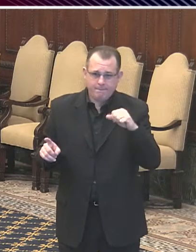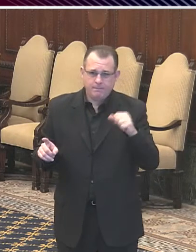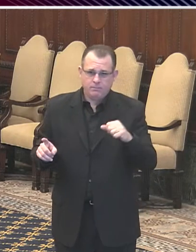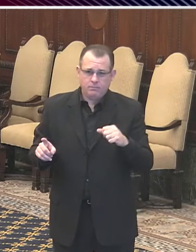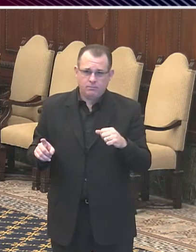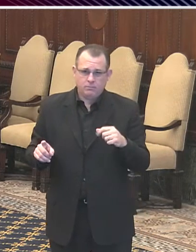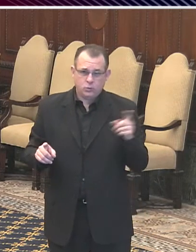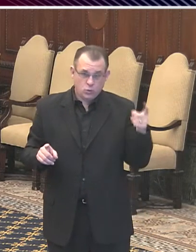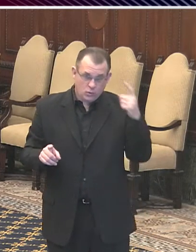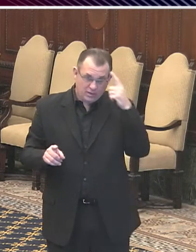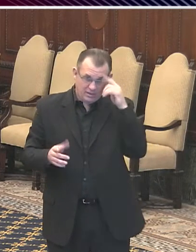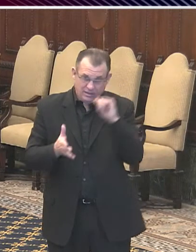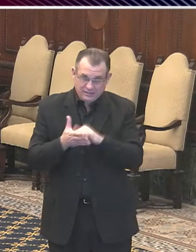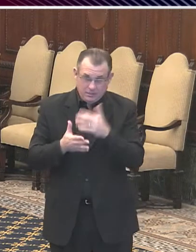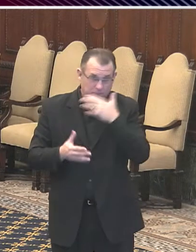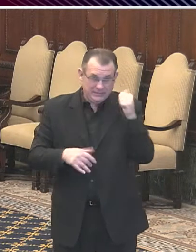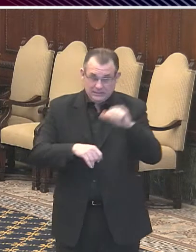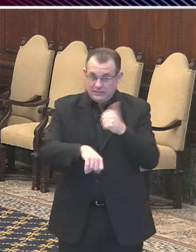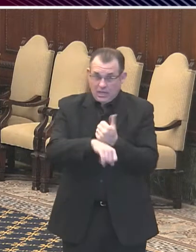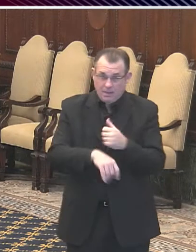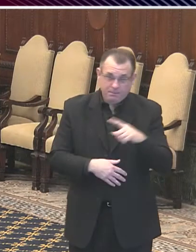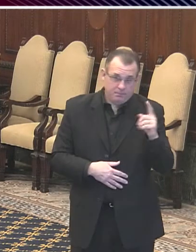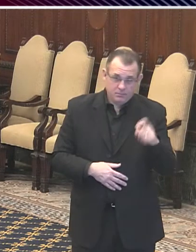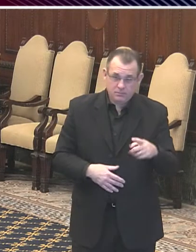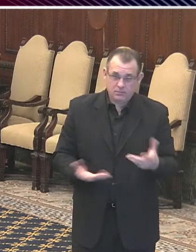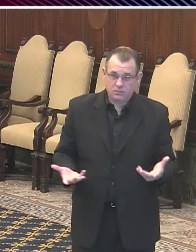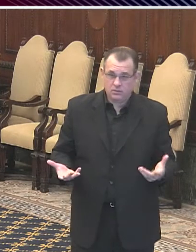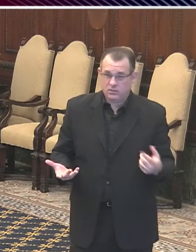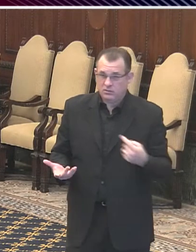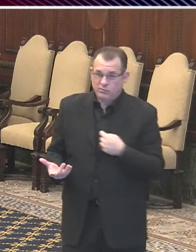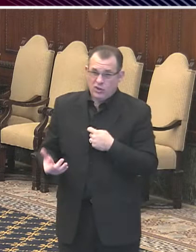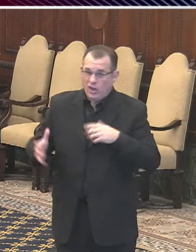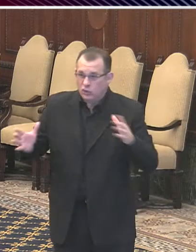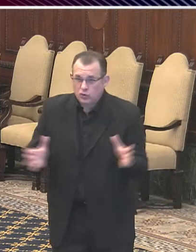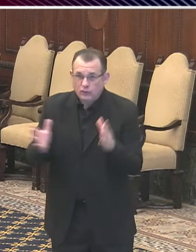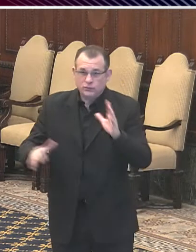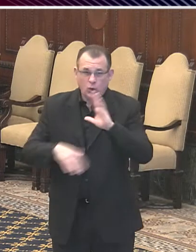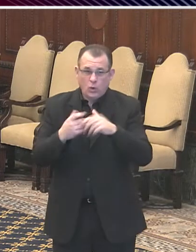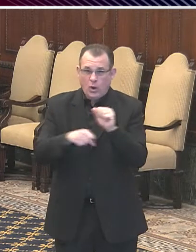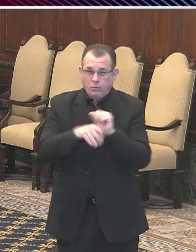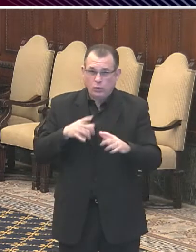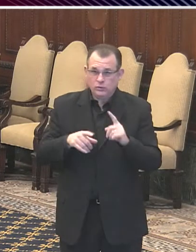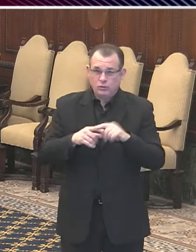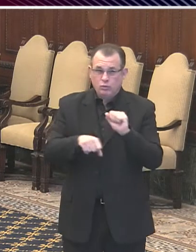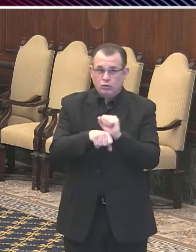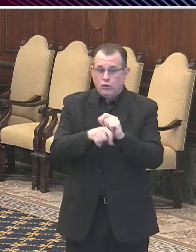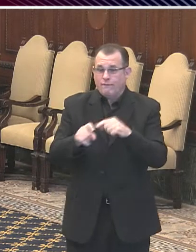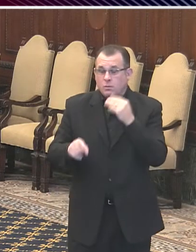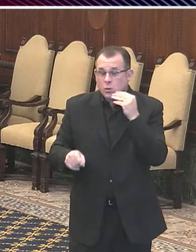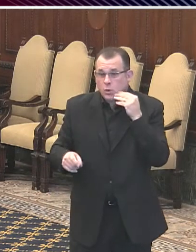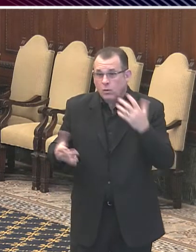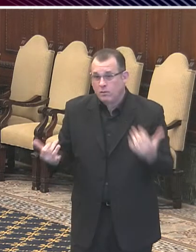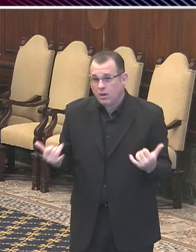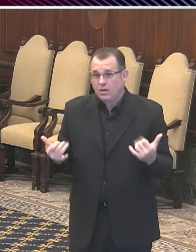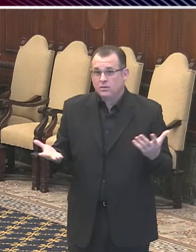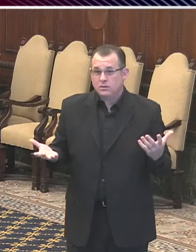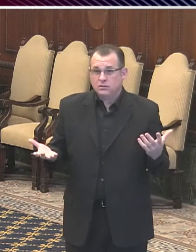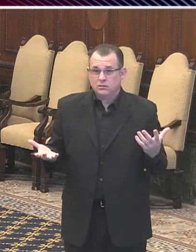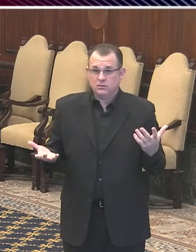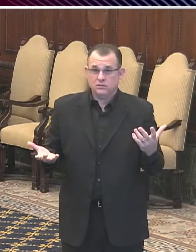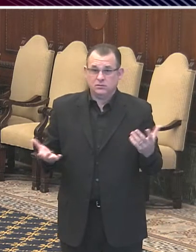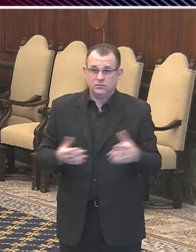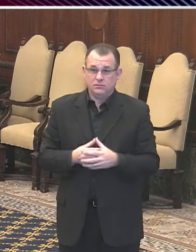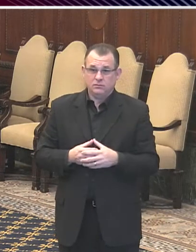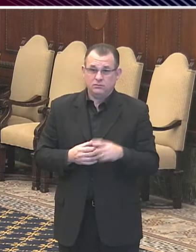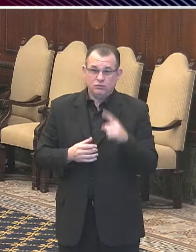best setup? We are encouraging all of our employees to work from home right now. She is certainly in regular contact by phone,